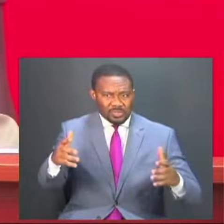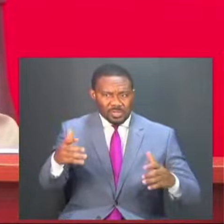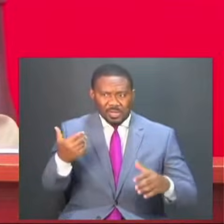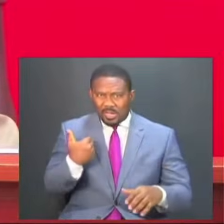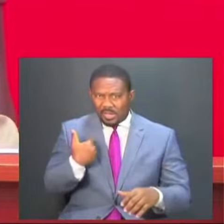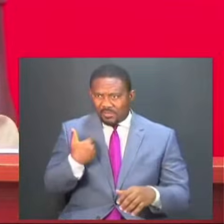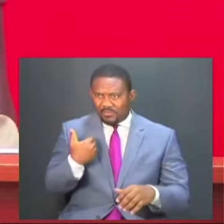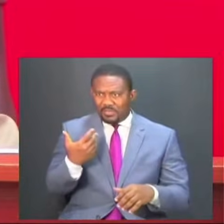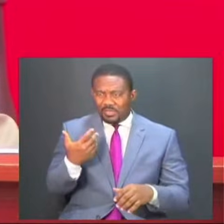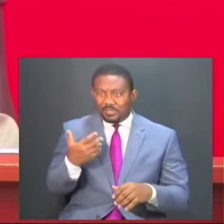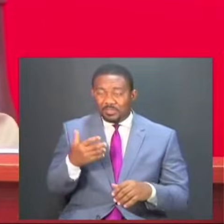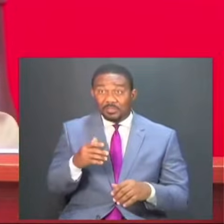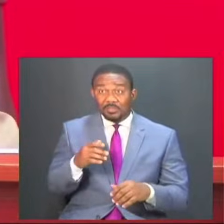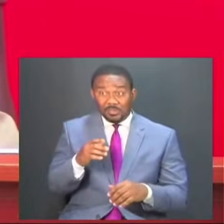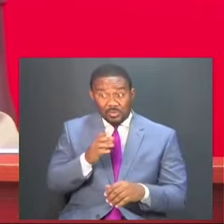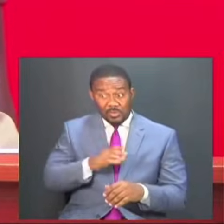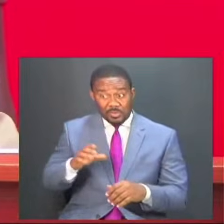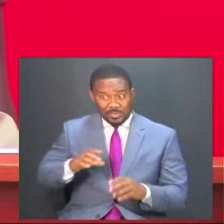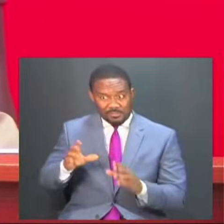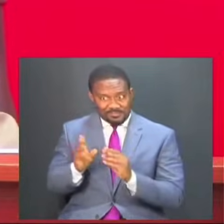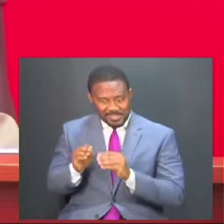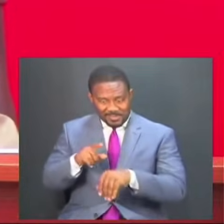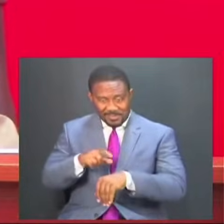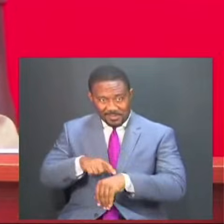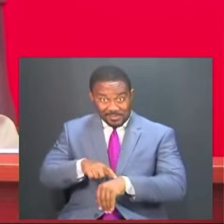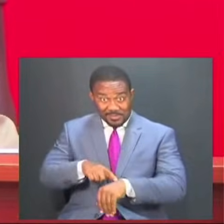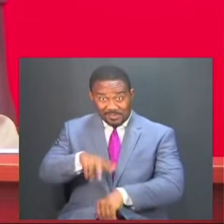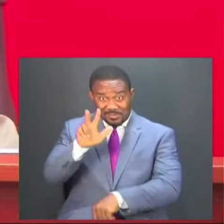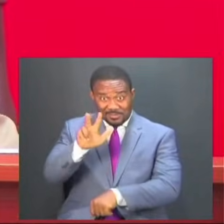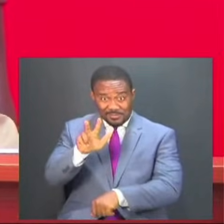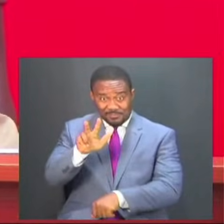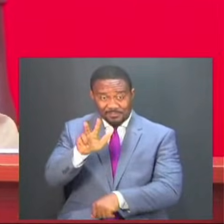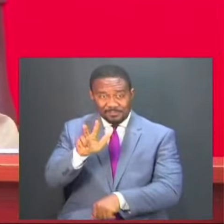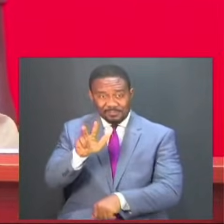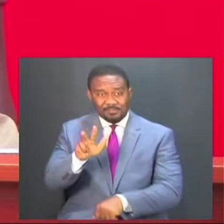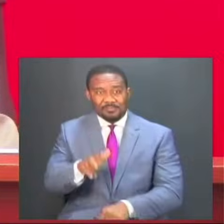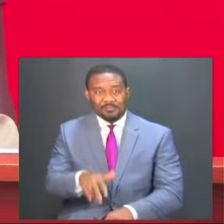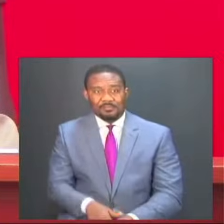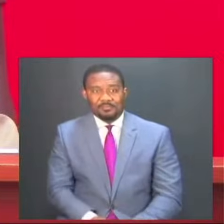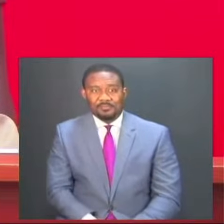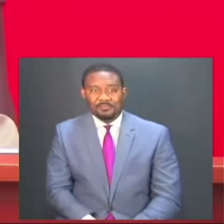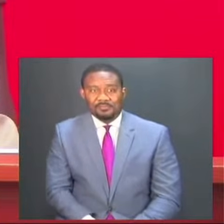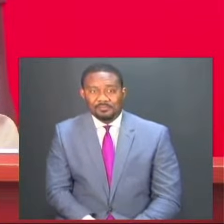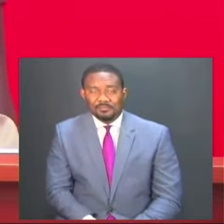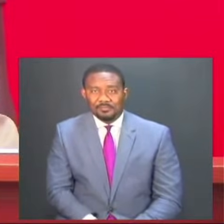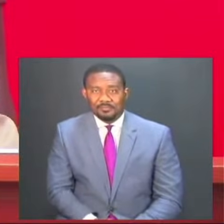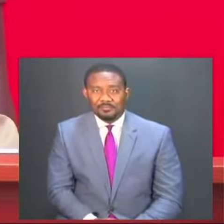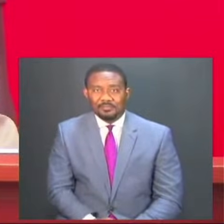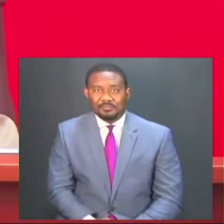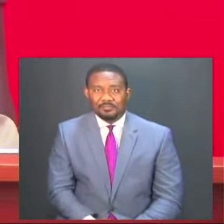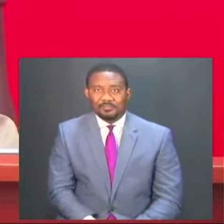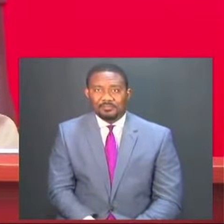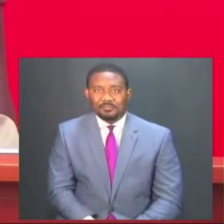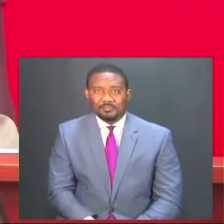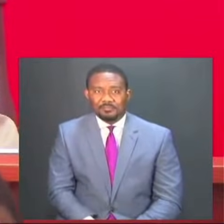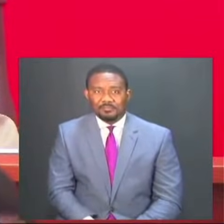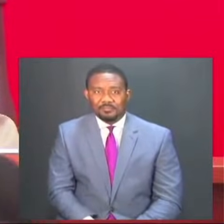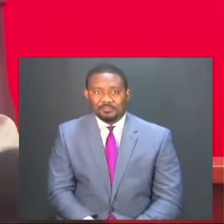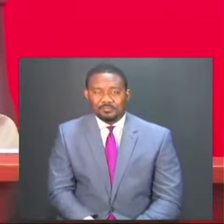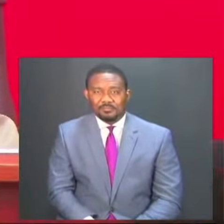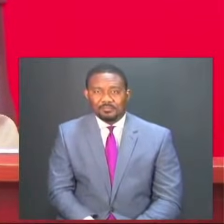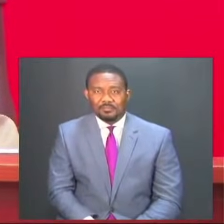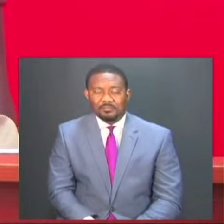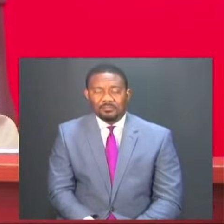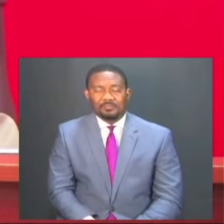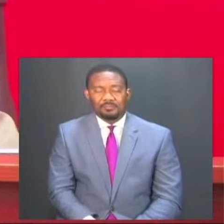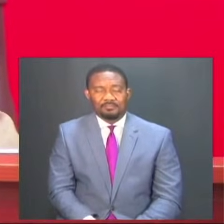at 3 o'clock. So we'll break into a committee of the whole appropriately. Speaker, we will defer to you. But Yes. they should